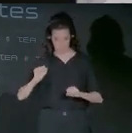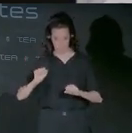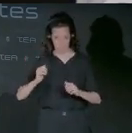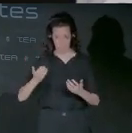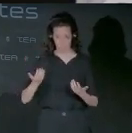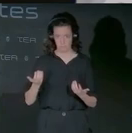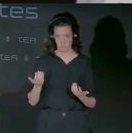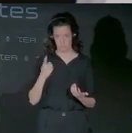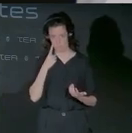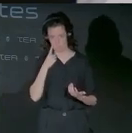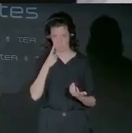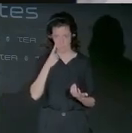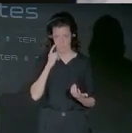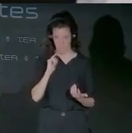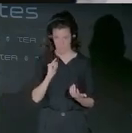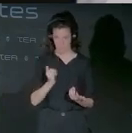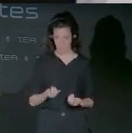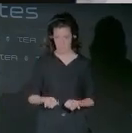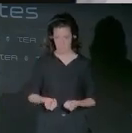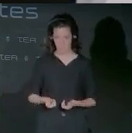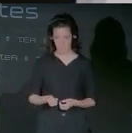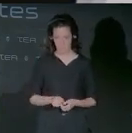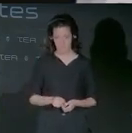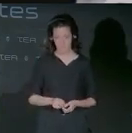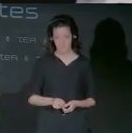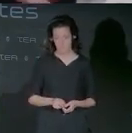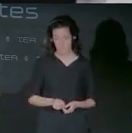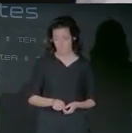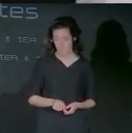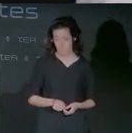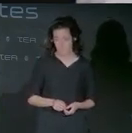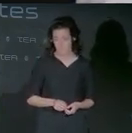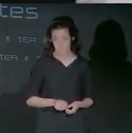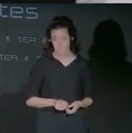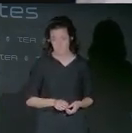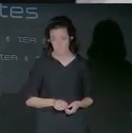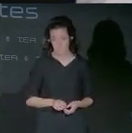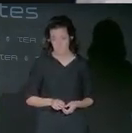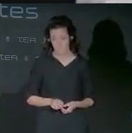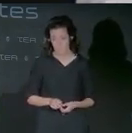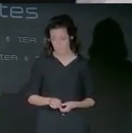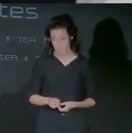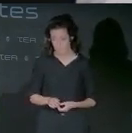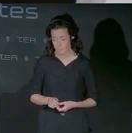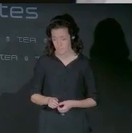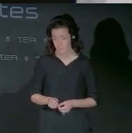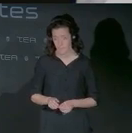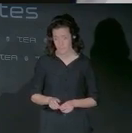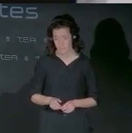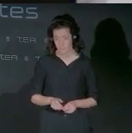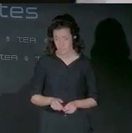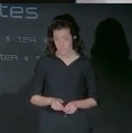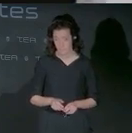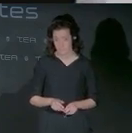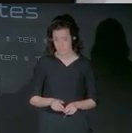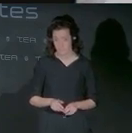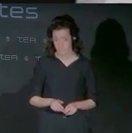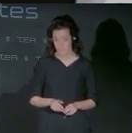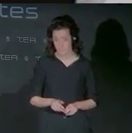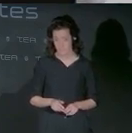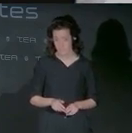the police to, this isn't really the police, this is for you to do. Now, if the regulation all says this is for you